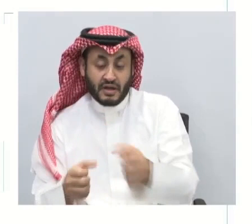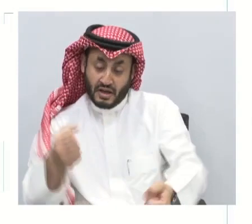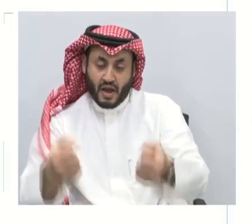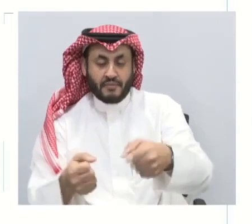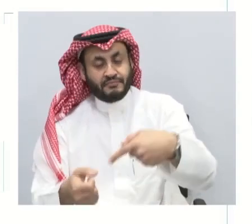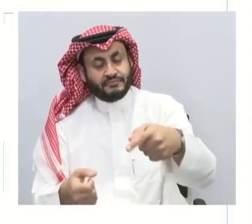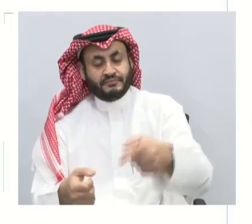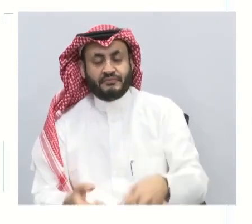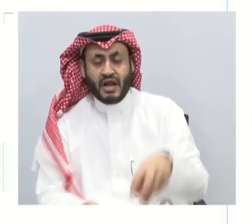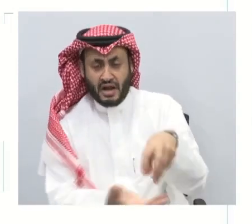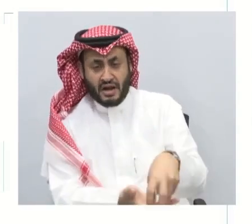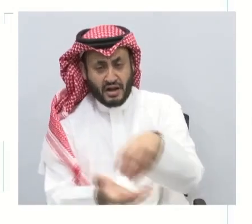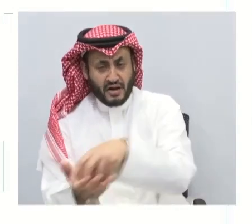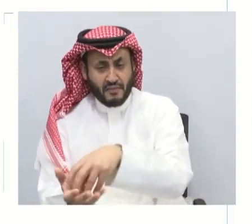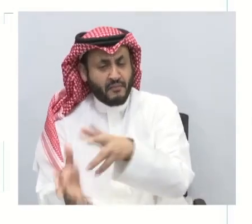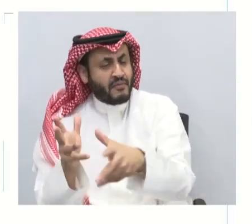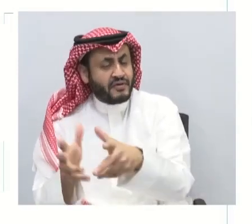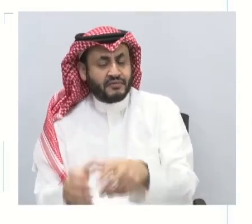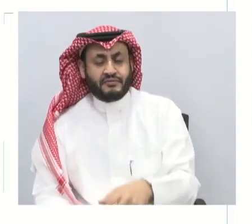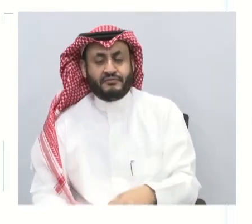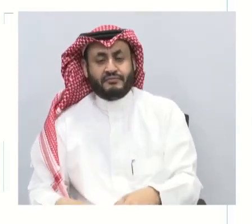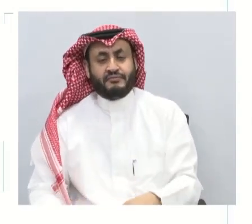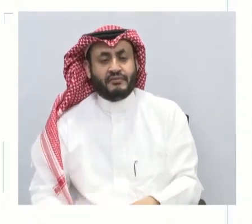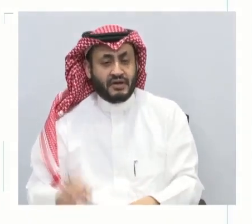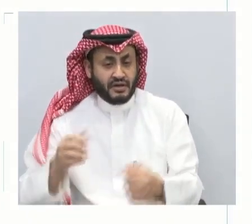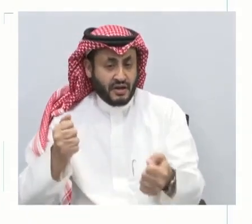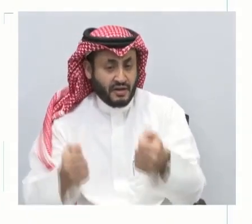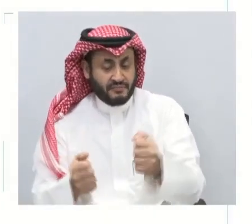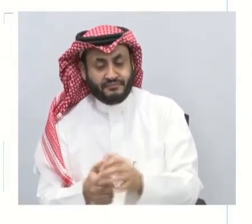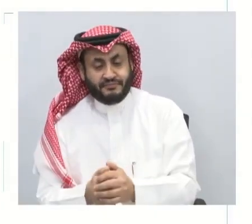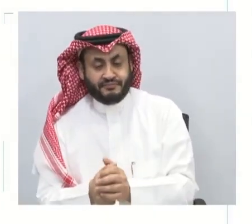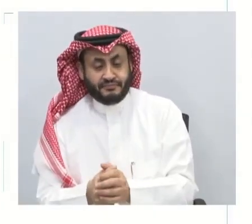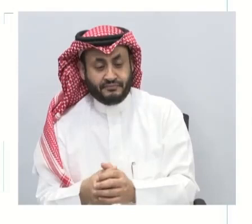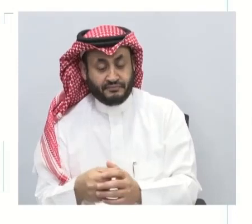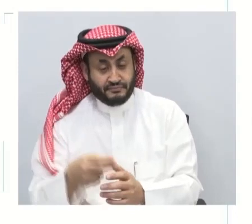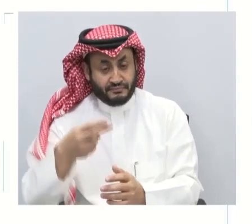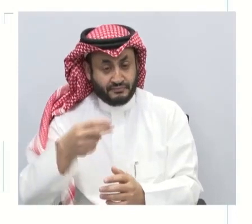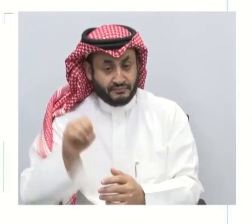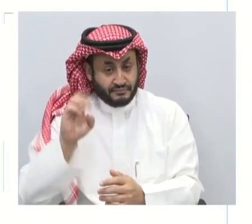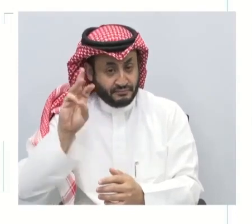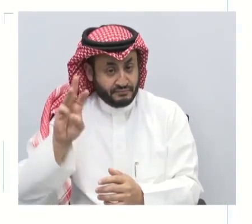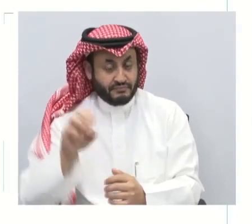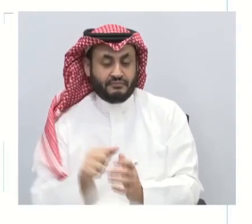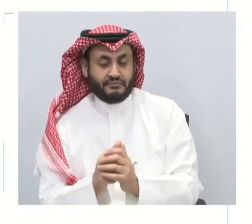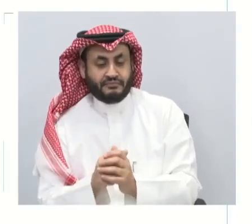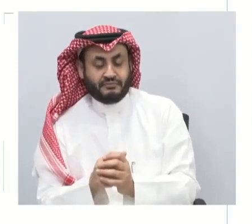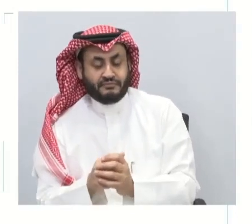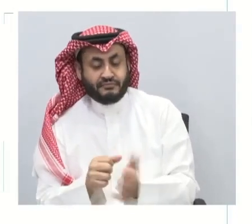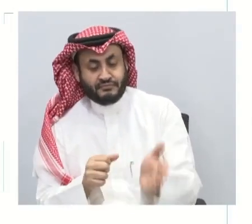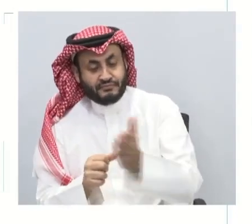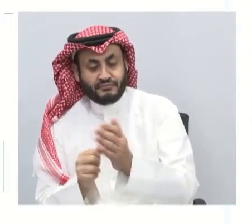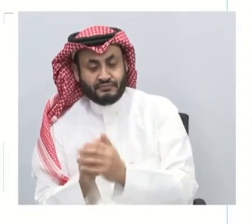by car, or he will get to work driving. Okay, so here we're asking about the method or the